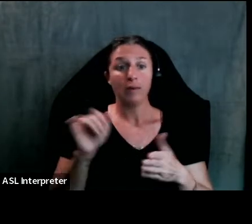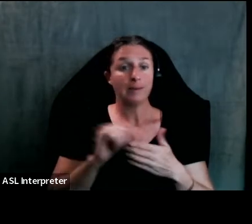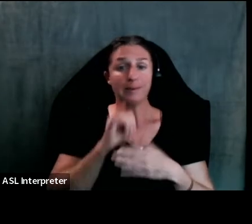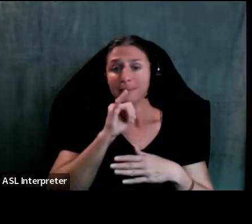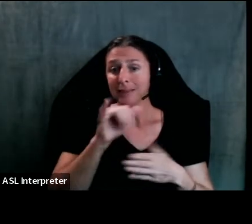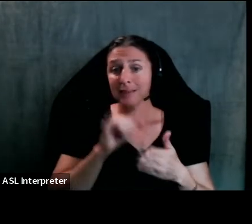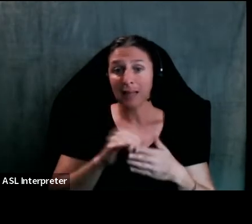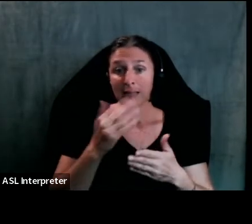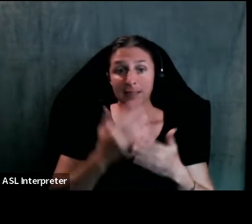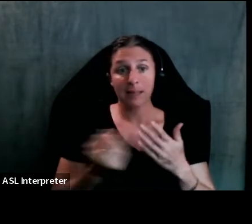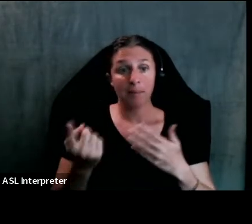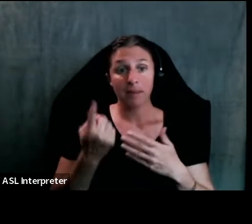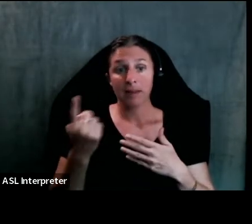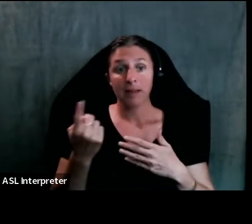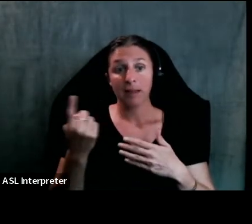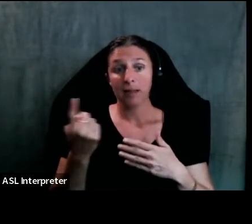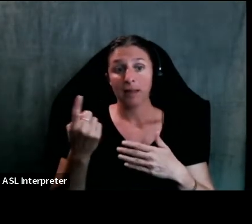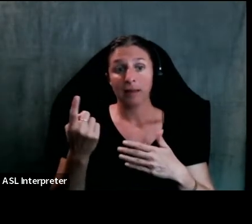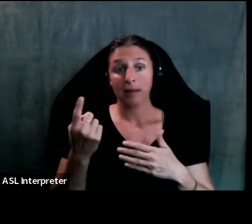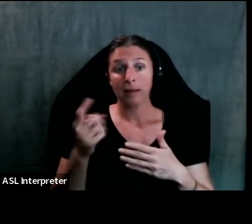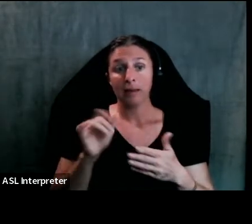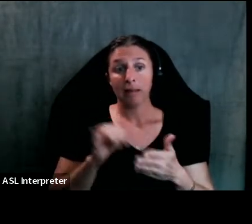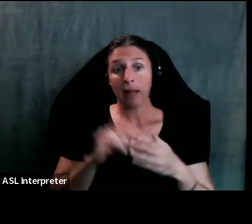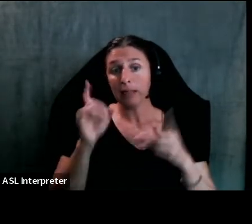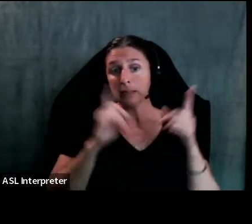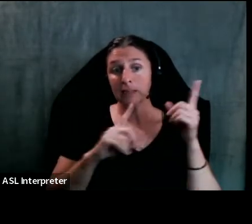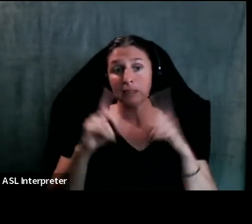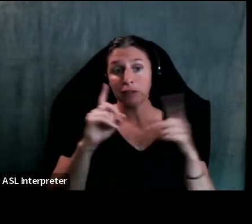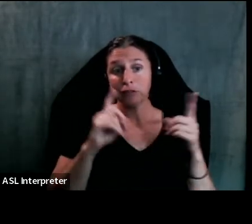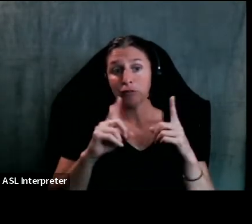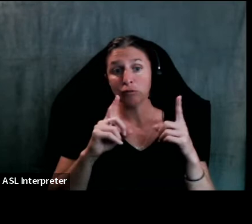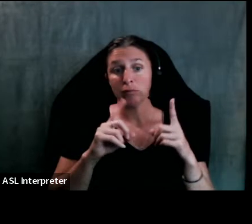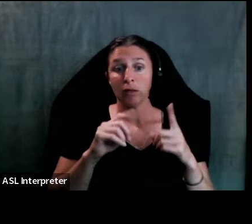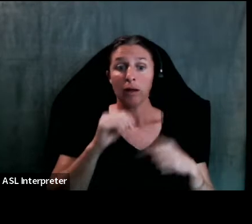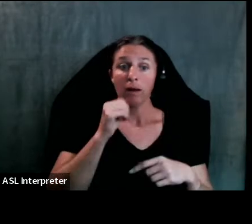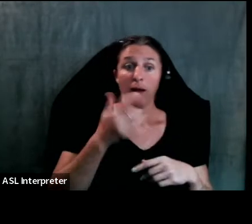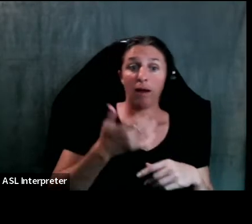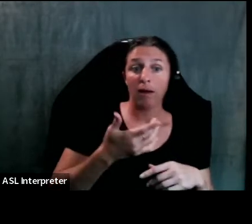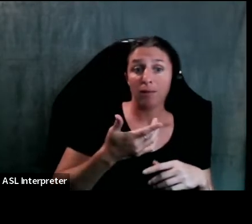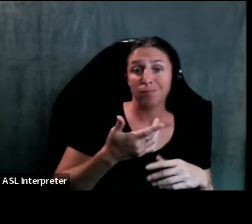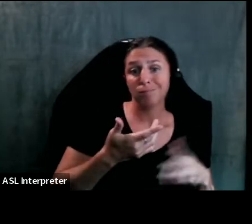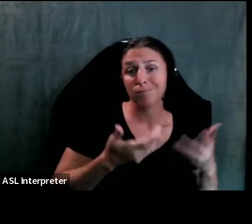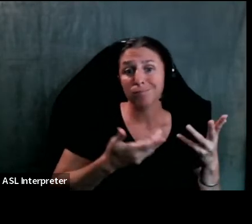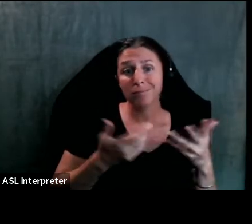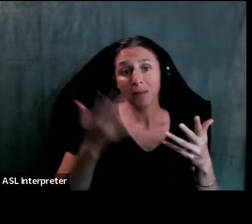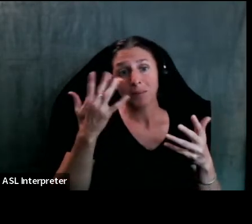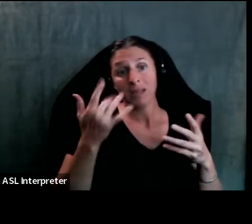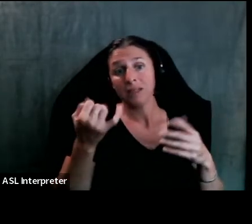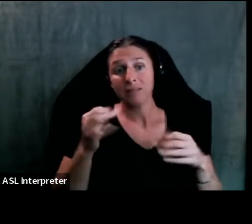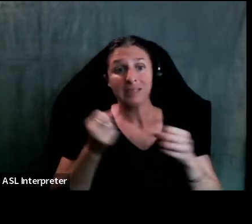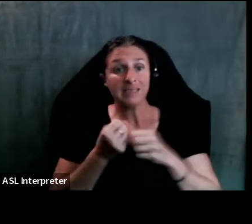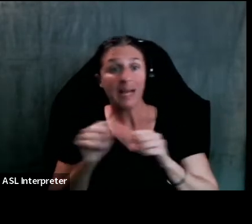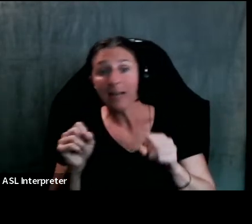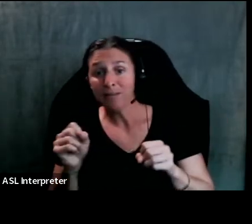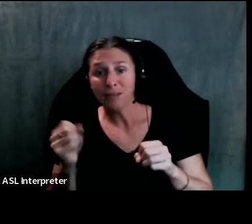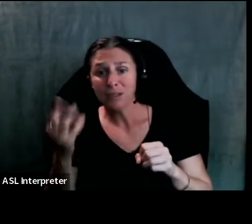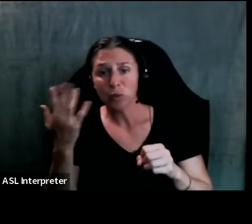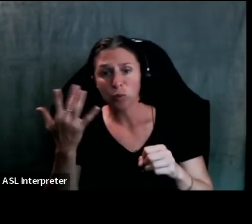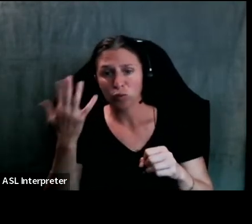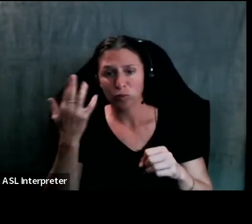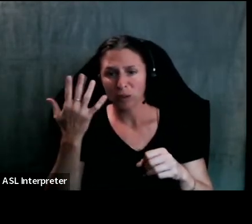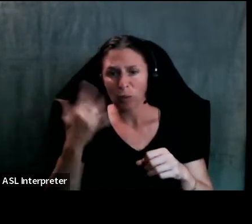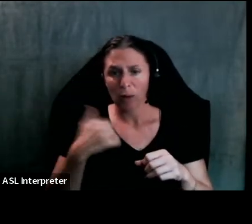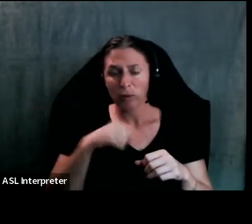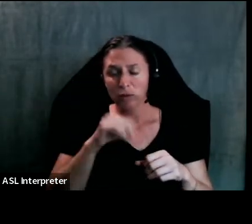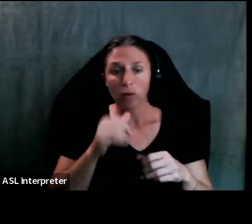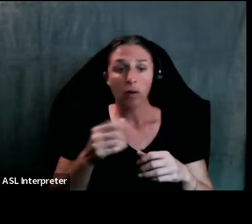that is considered maybe not so favorable because of, I don't know, safety or whatever,